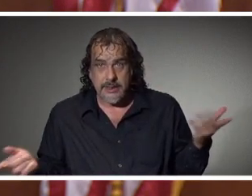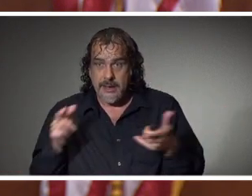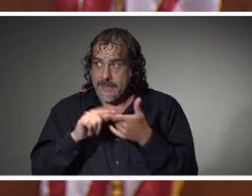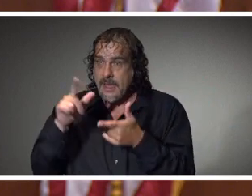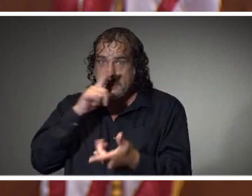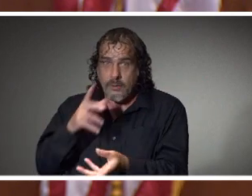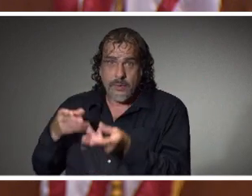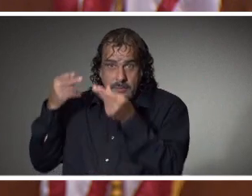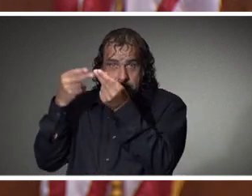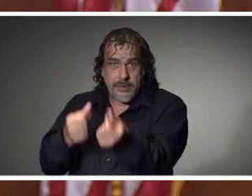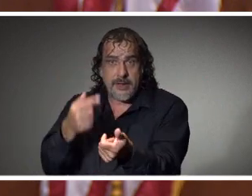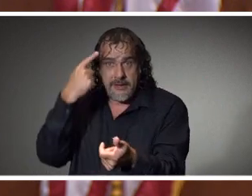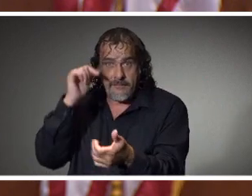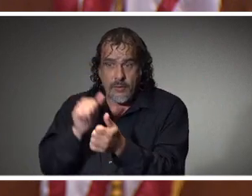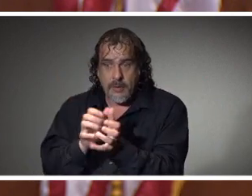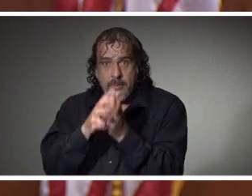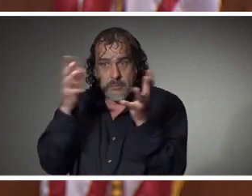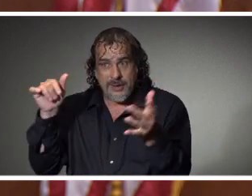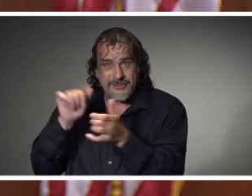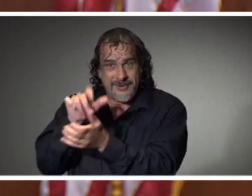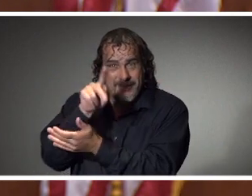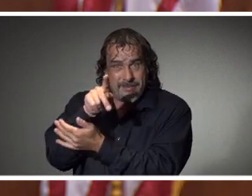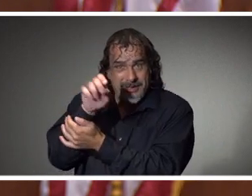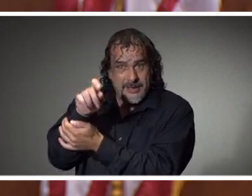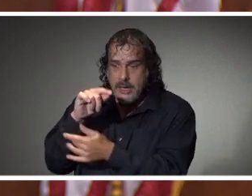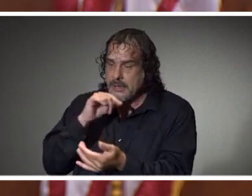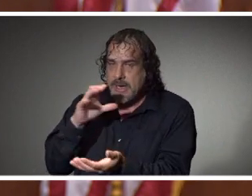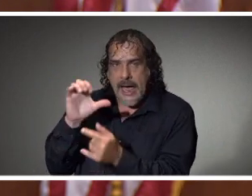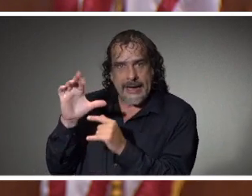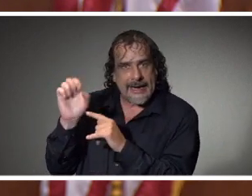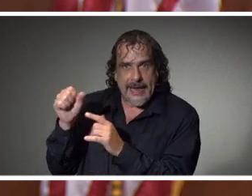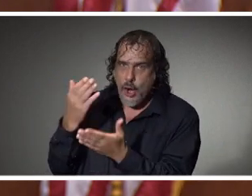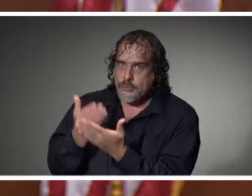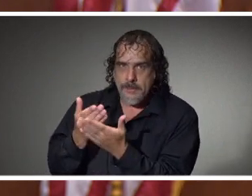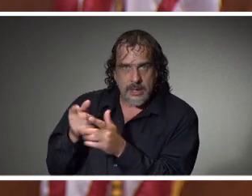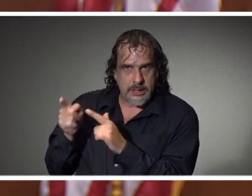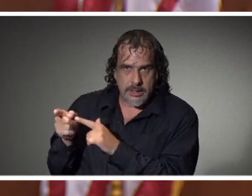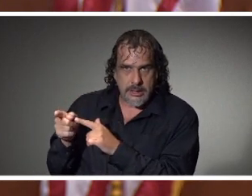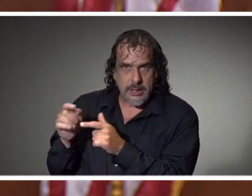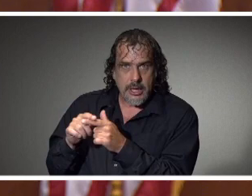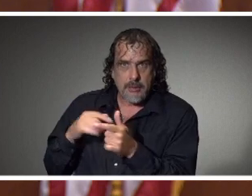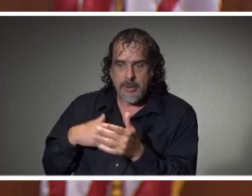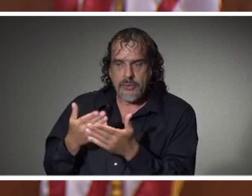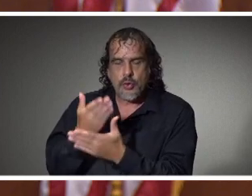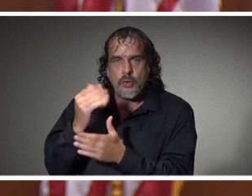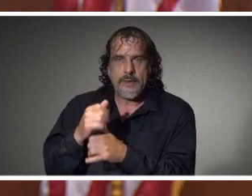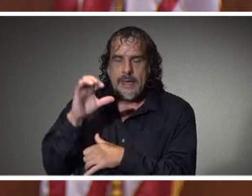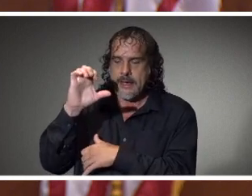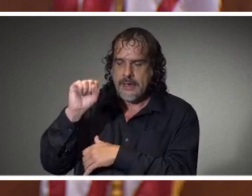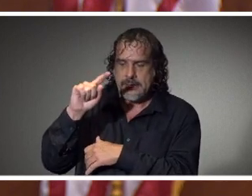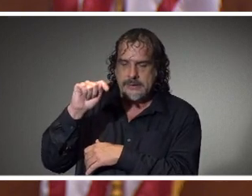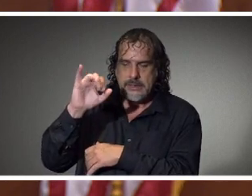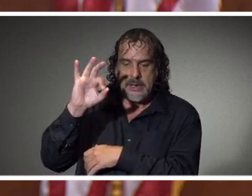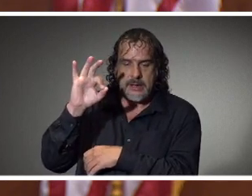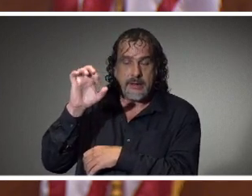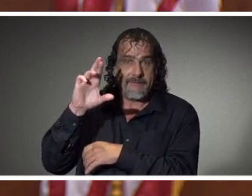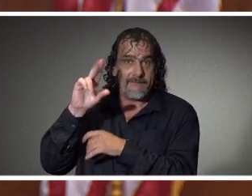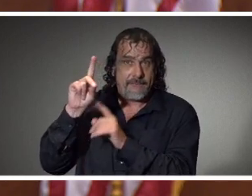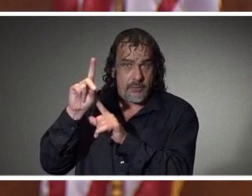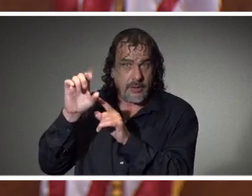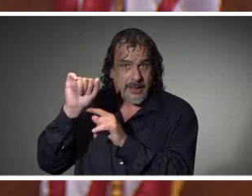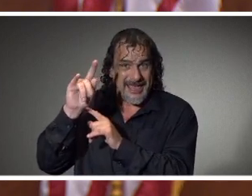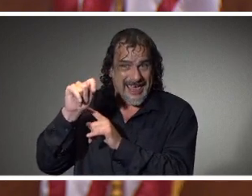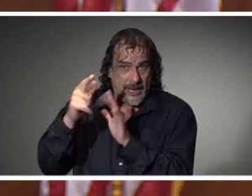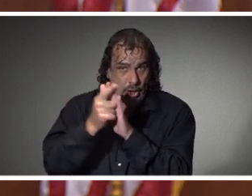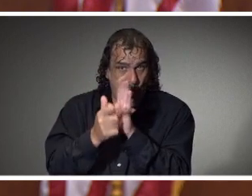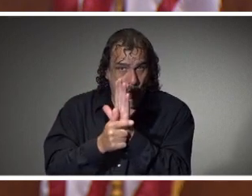for much of this stuff that's not CARES Act money, but through the Stafford Act. And it has been